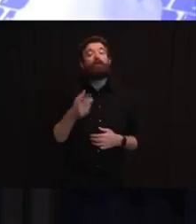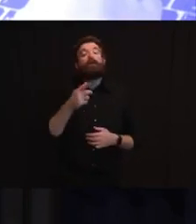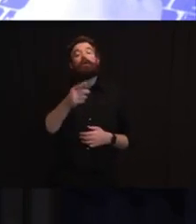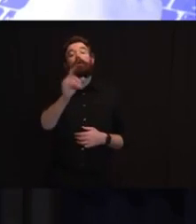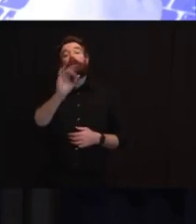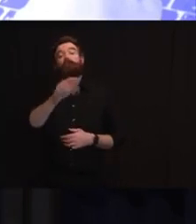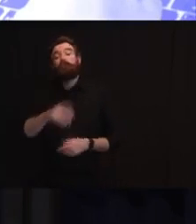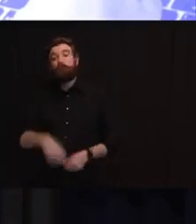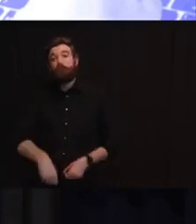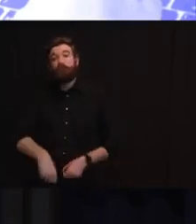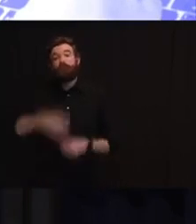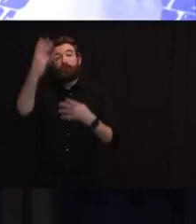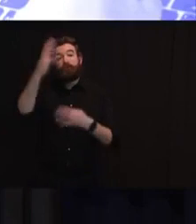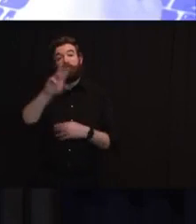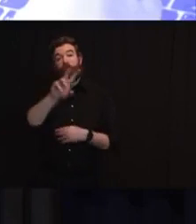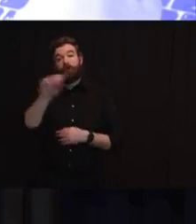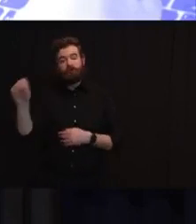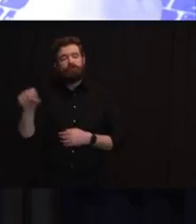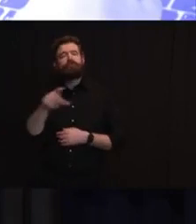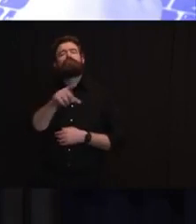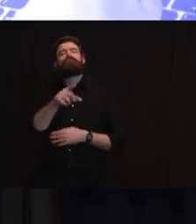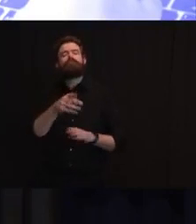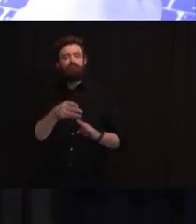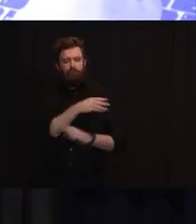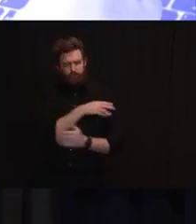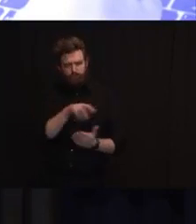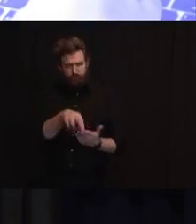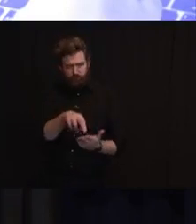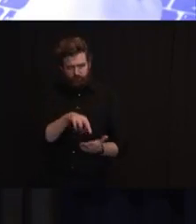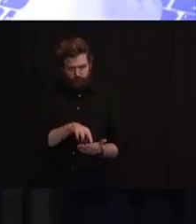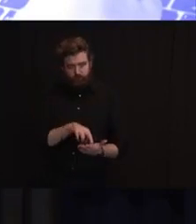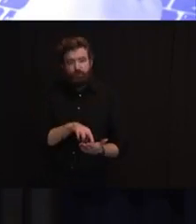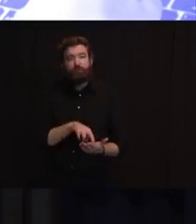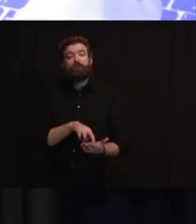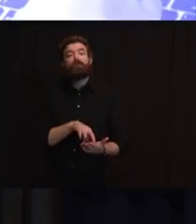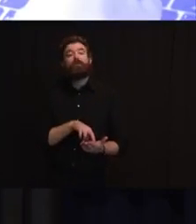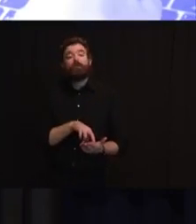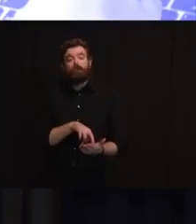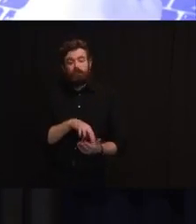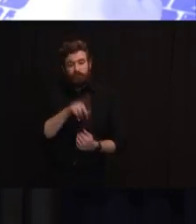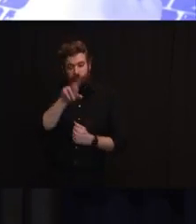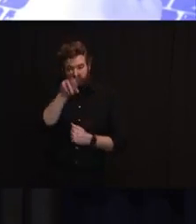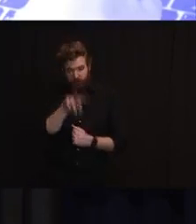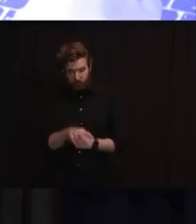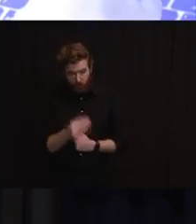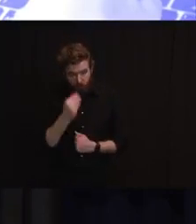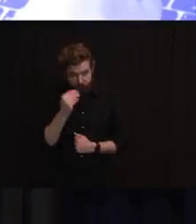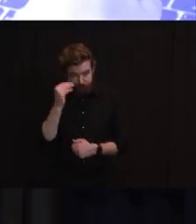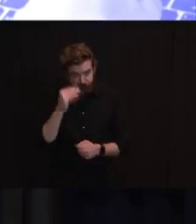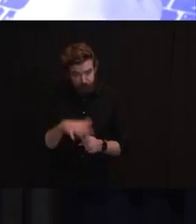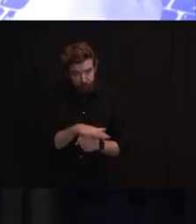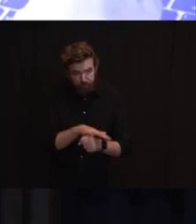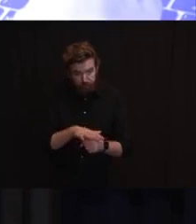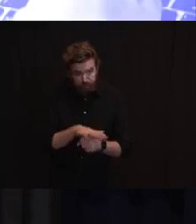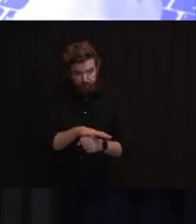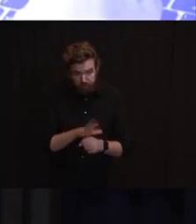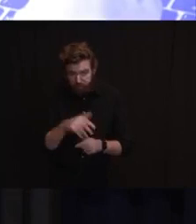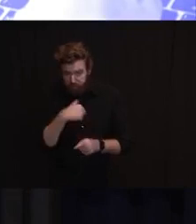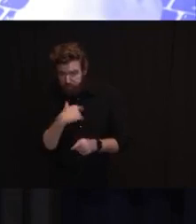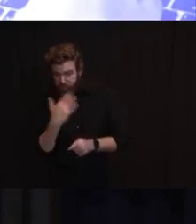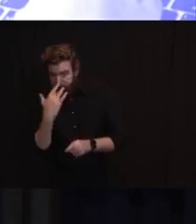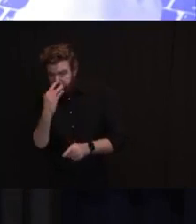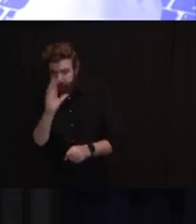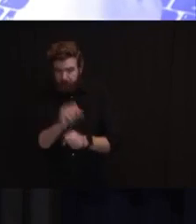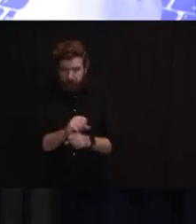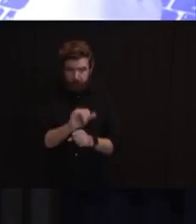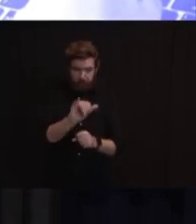pre-register, you look for the area, the county where you want to be, where you want to have an appointment. If there